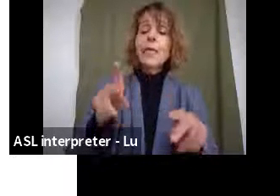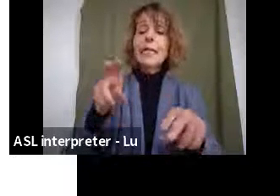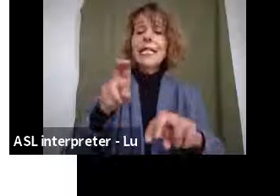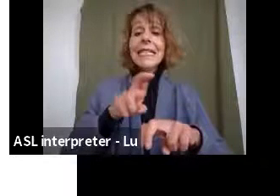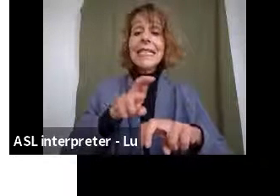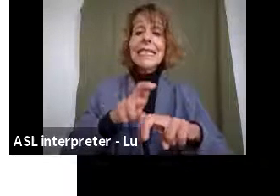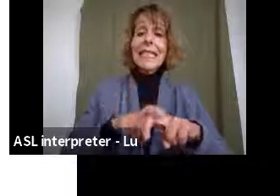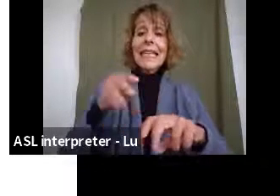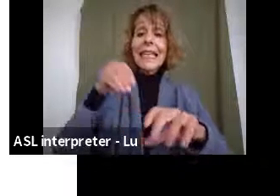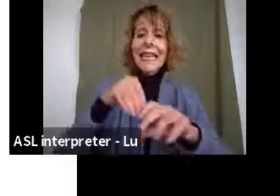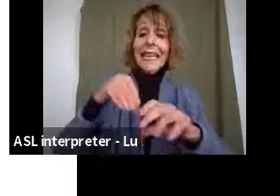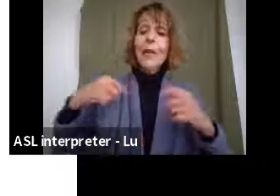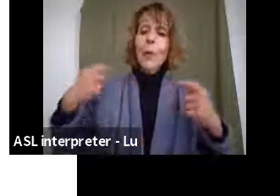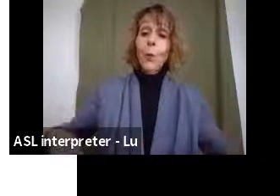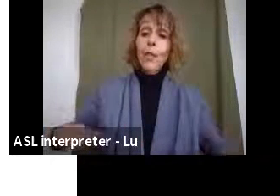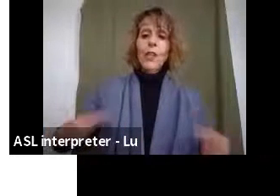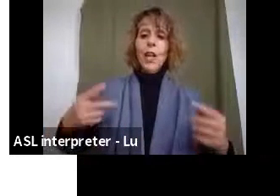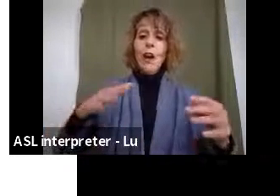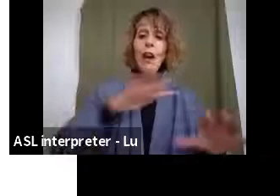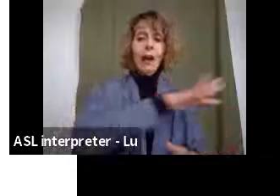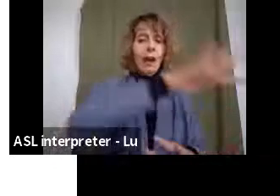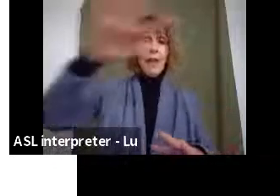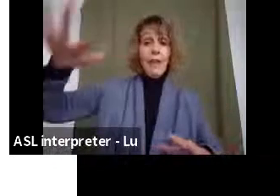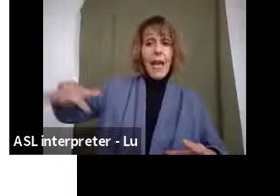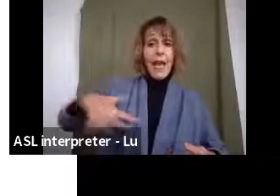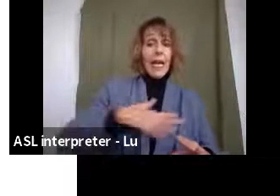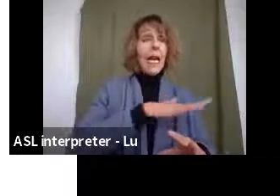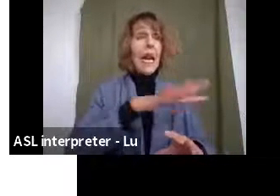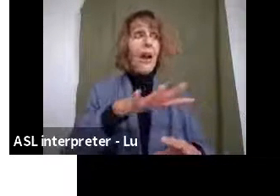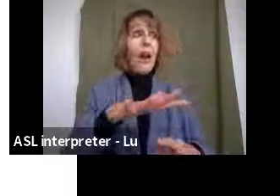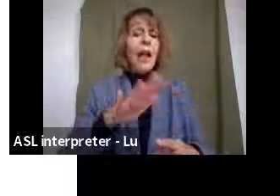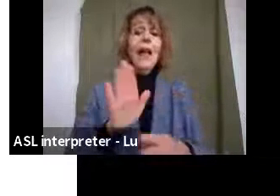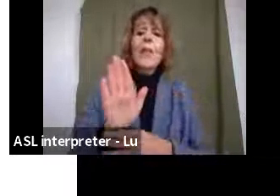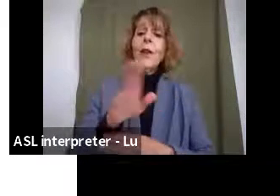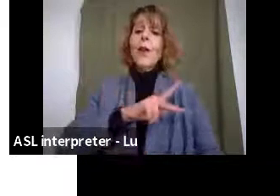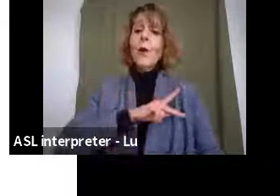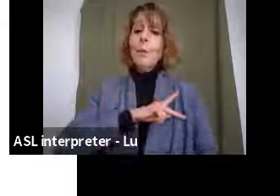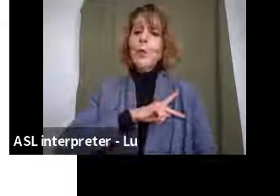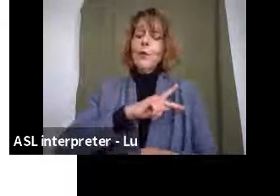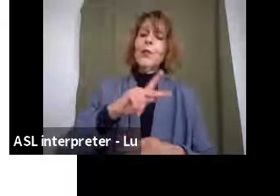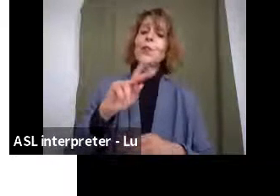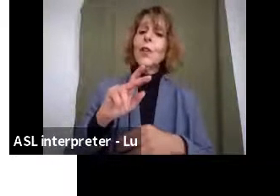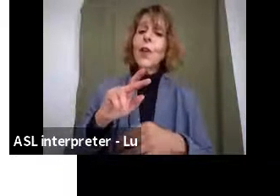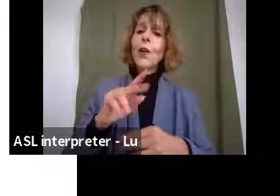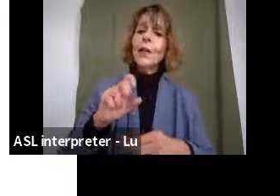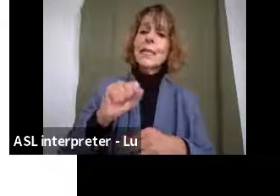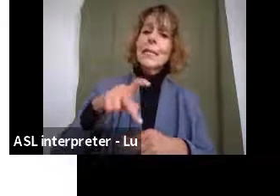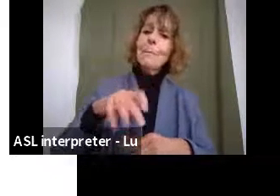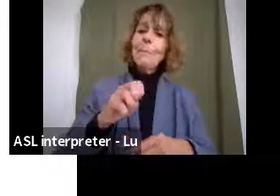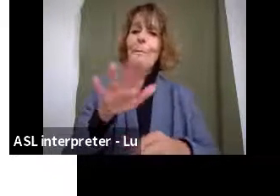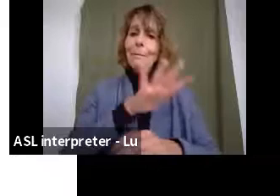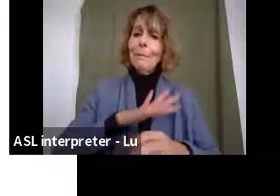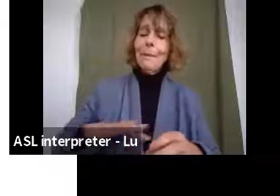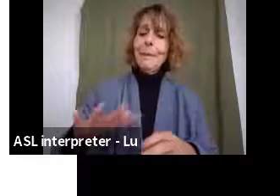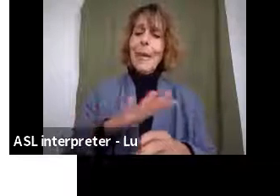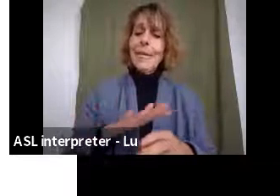or move, including wheelchairs. There's a tendency to use the back